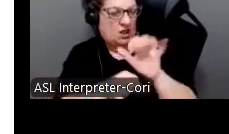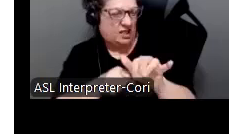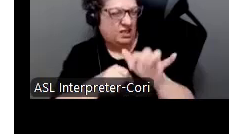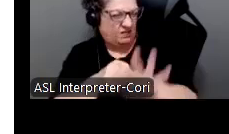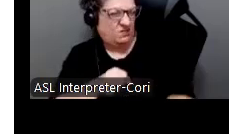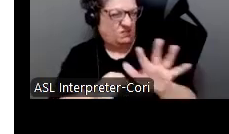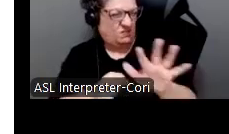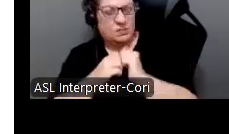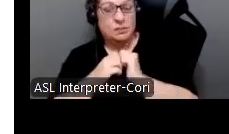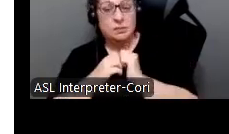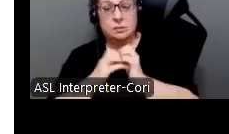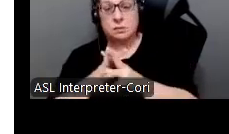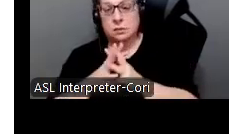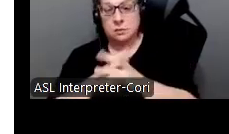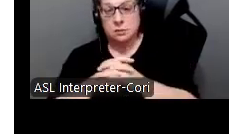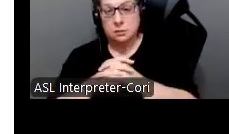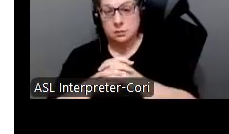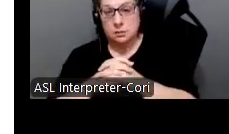sector.